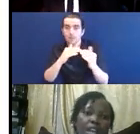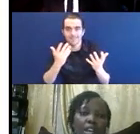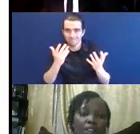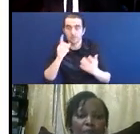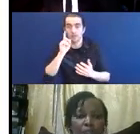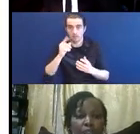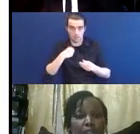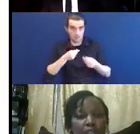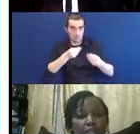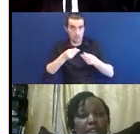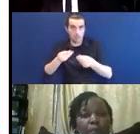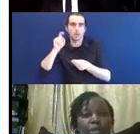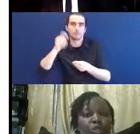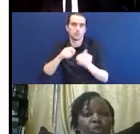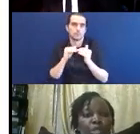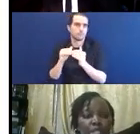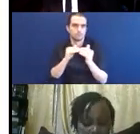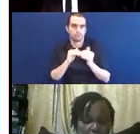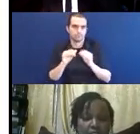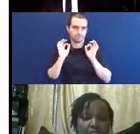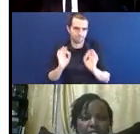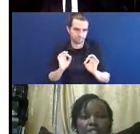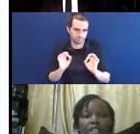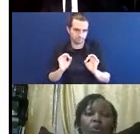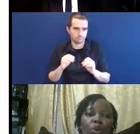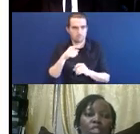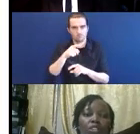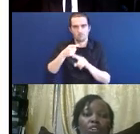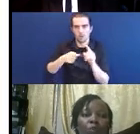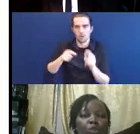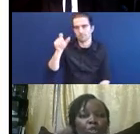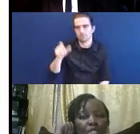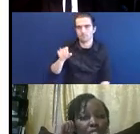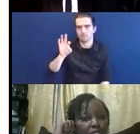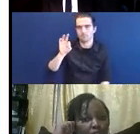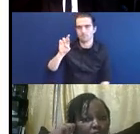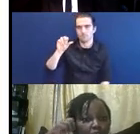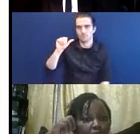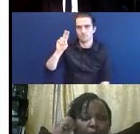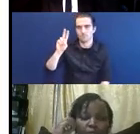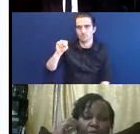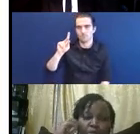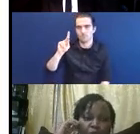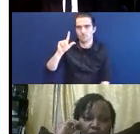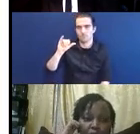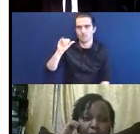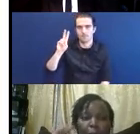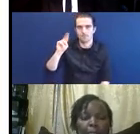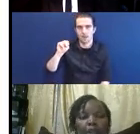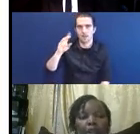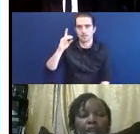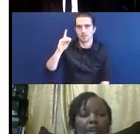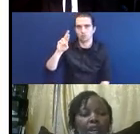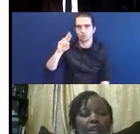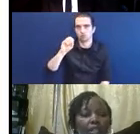existed and never will, but we do insist that equality of opportunity still must be sought.